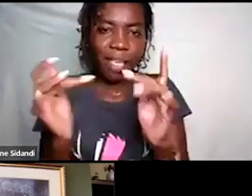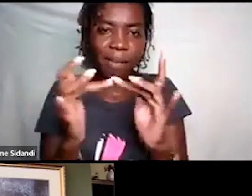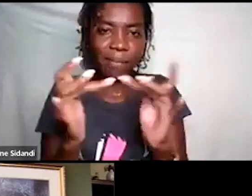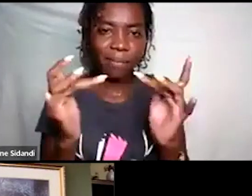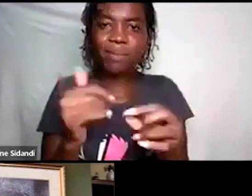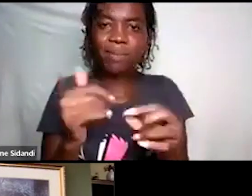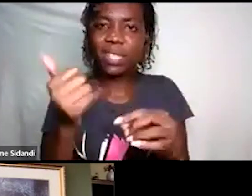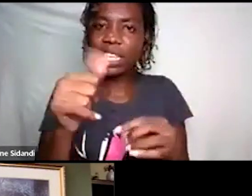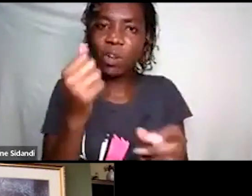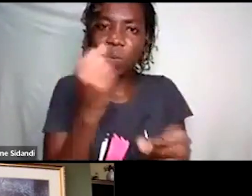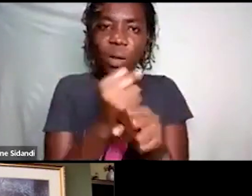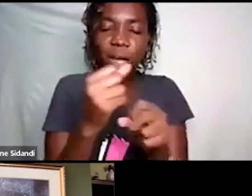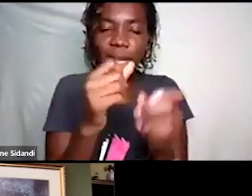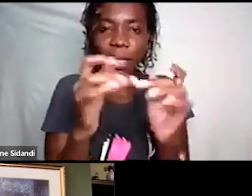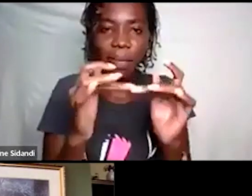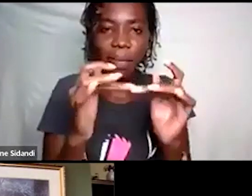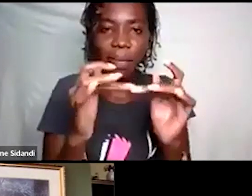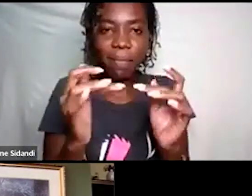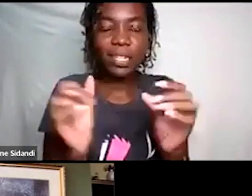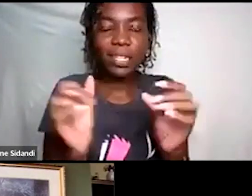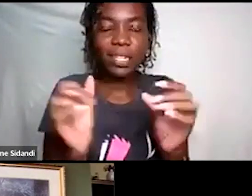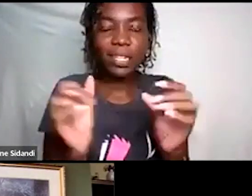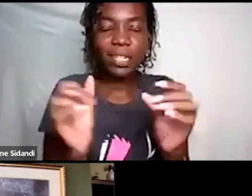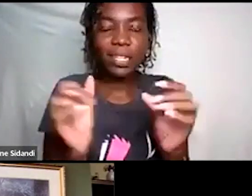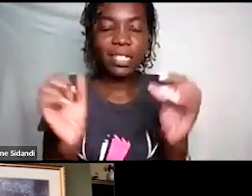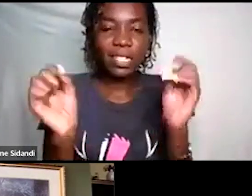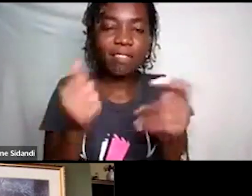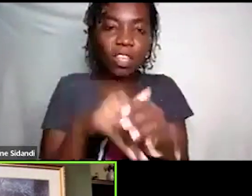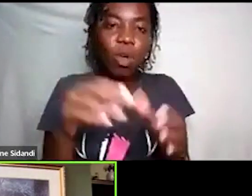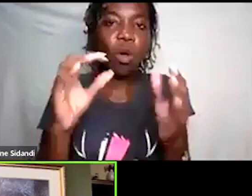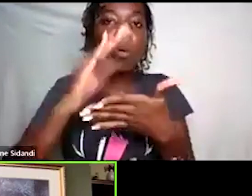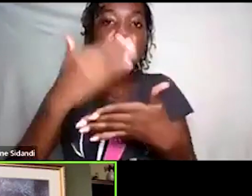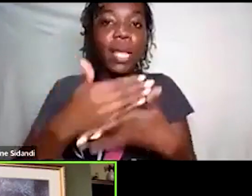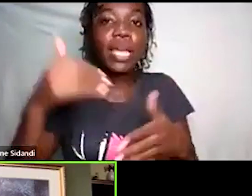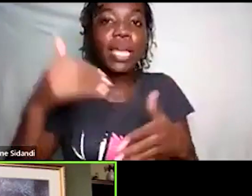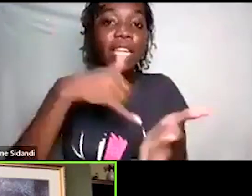that was saved in their computer, including their head office.